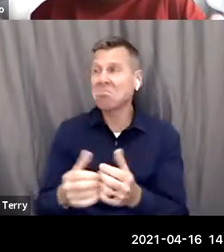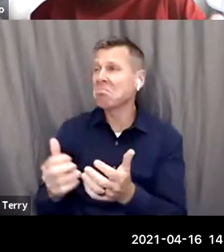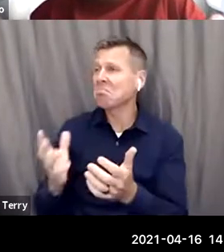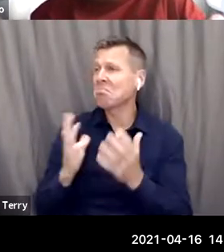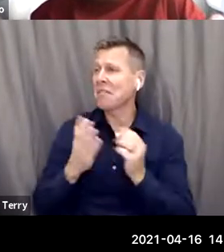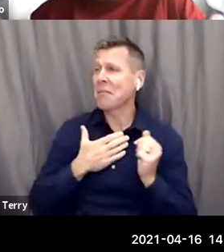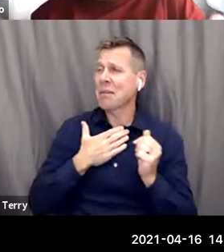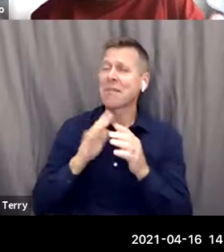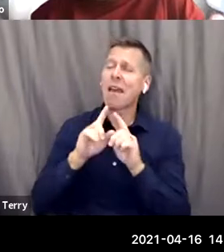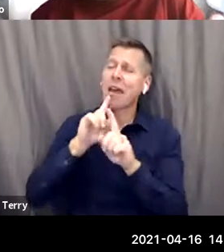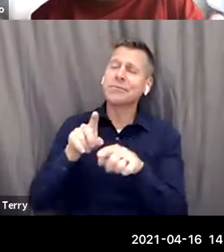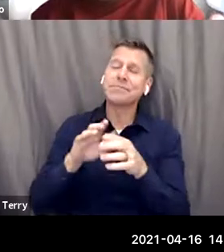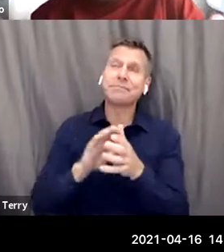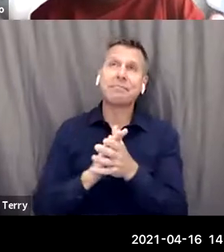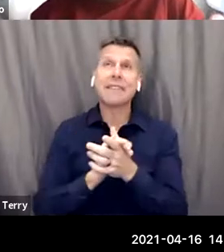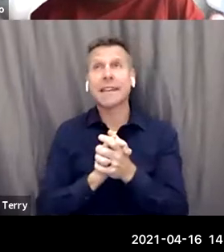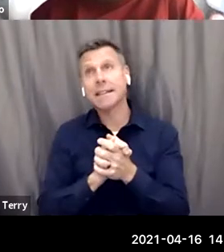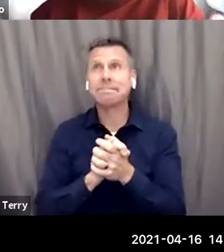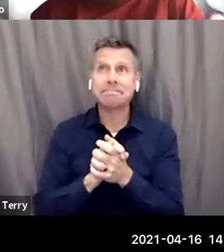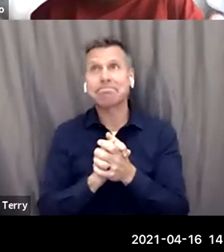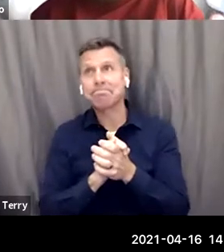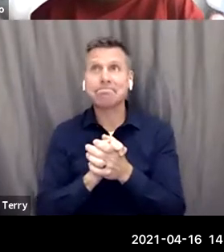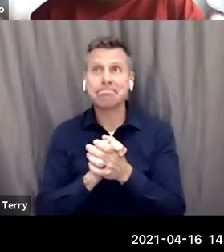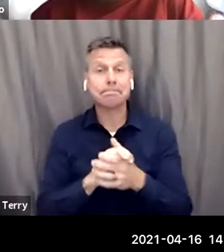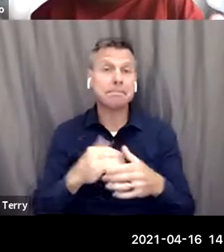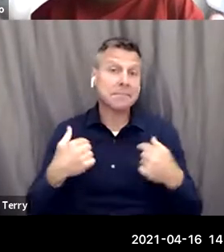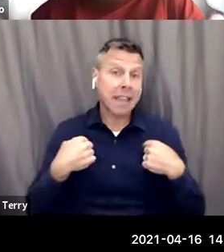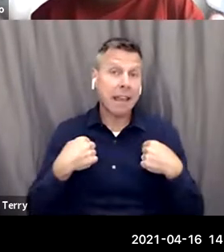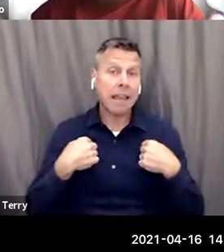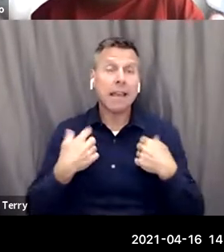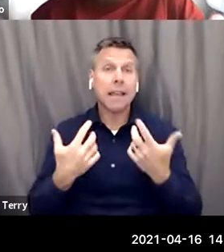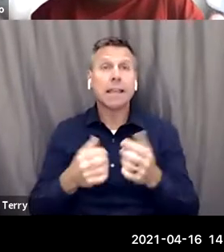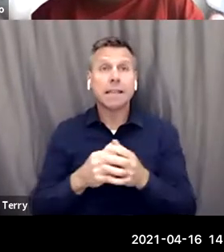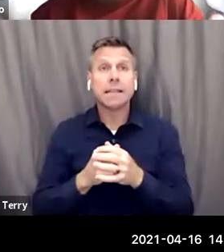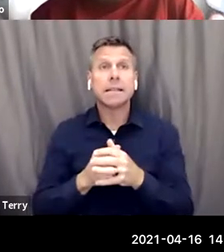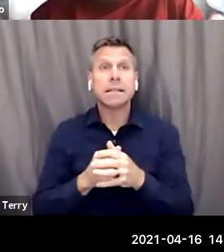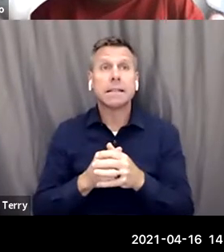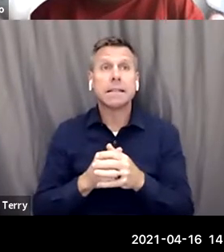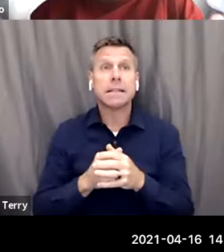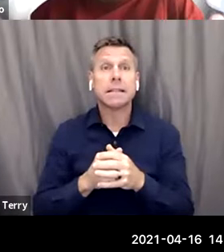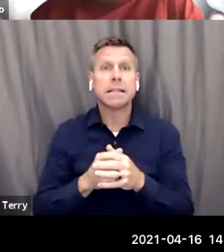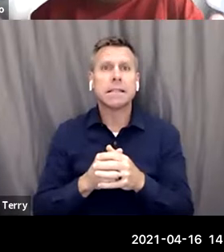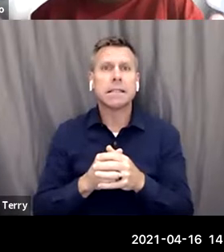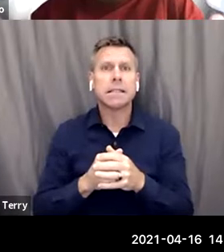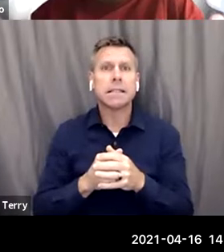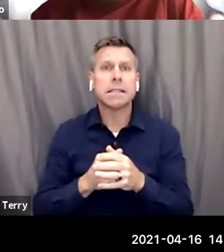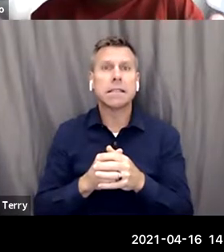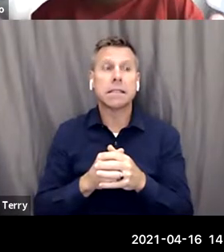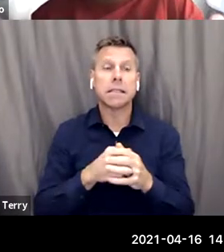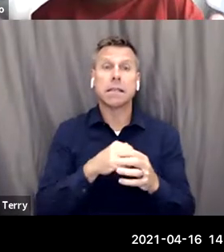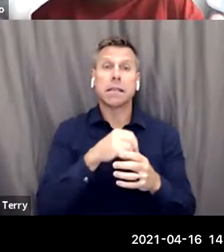answer that. So I was, I was released in 2008 from